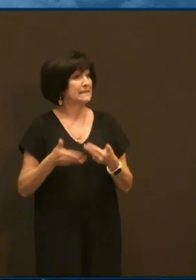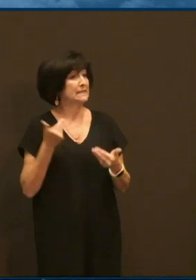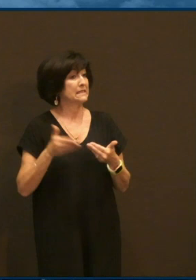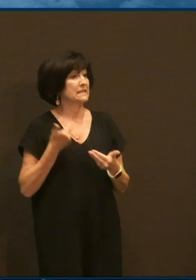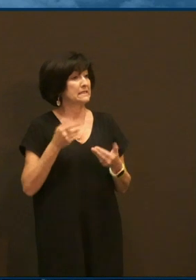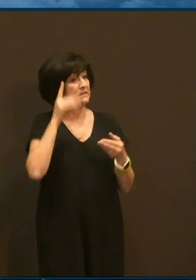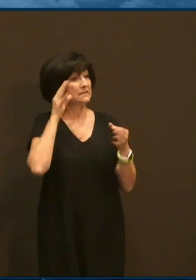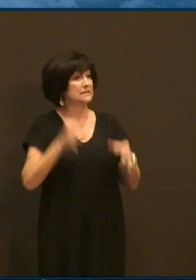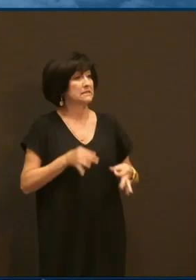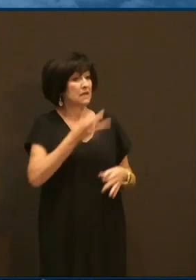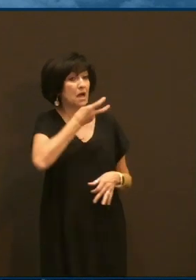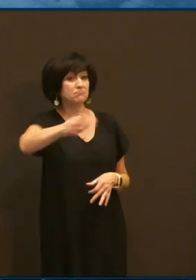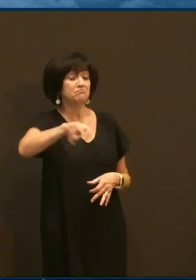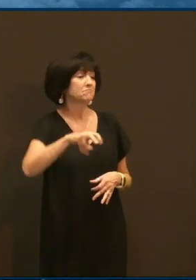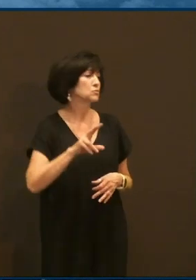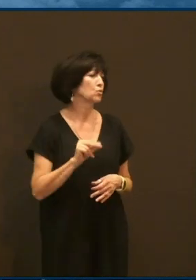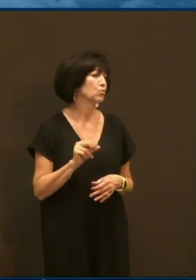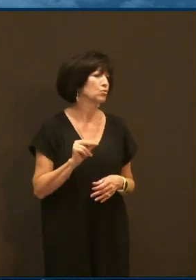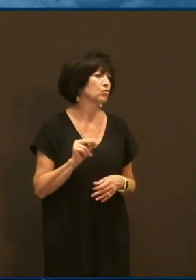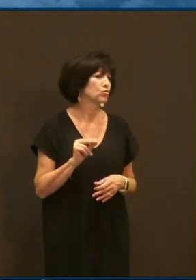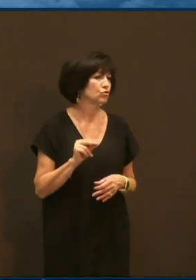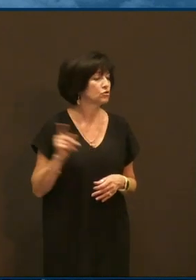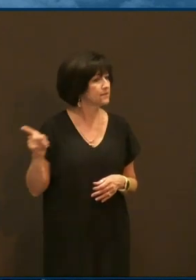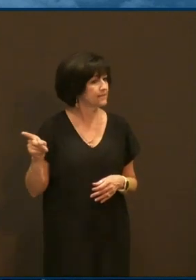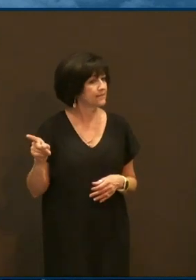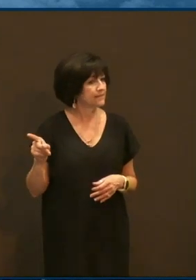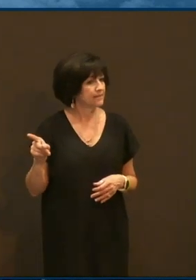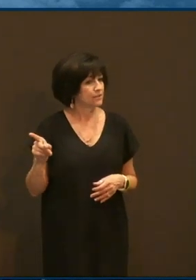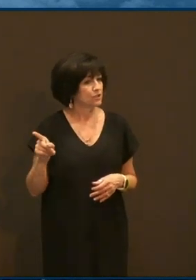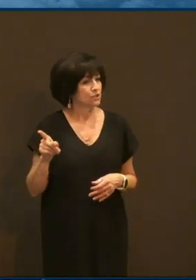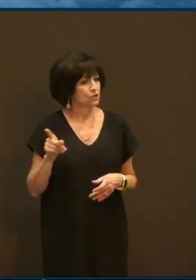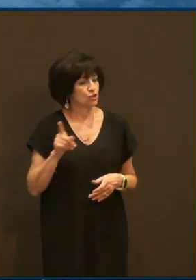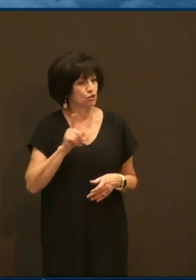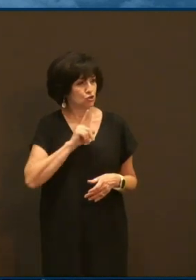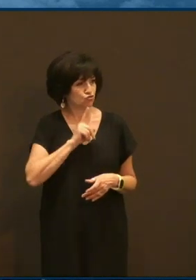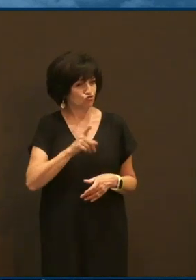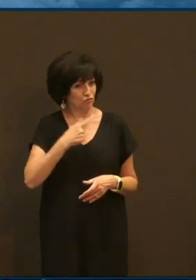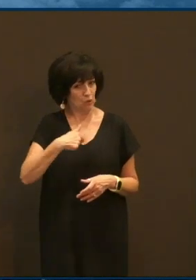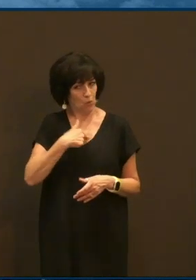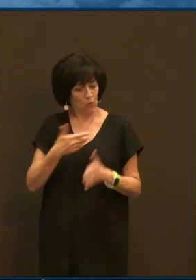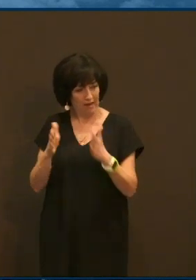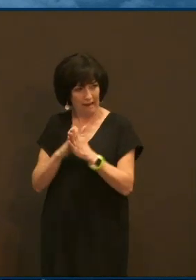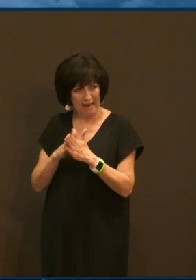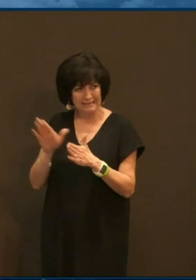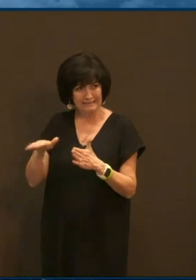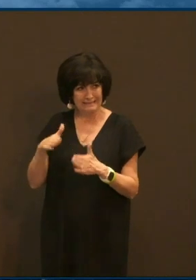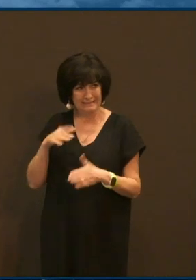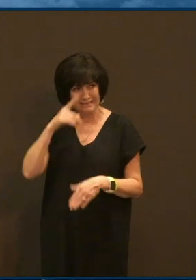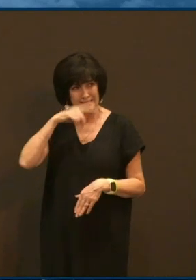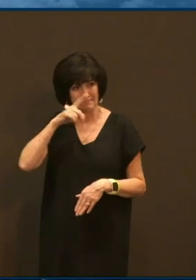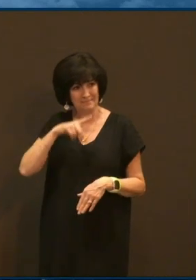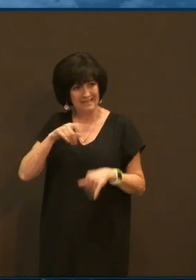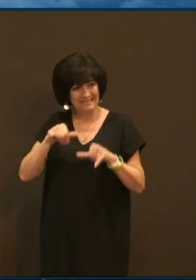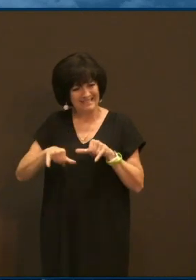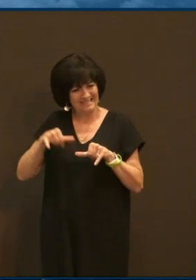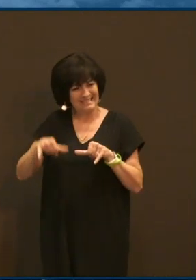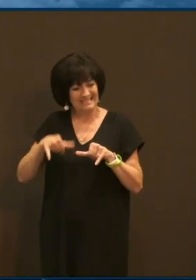her. And she stayed. We wanted her to lead us through I